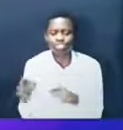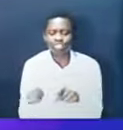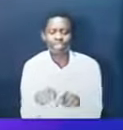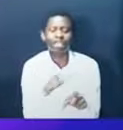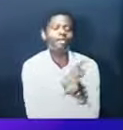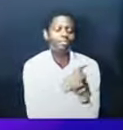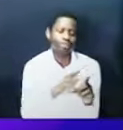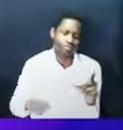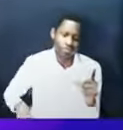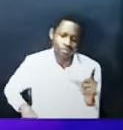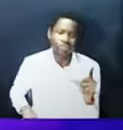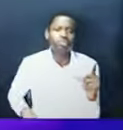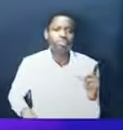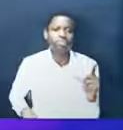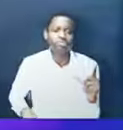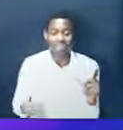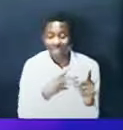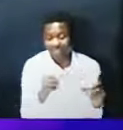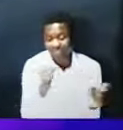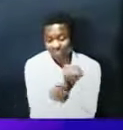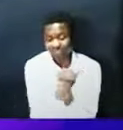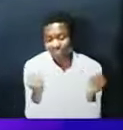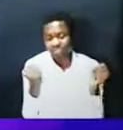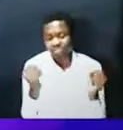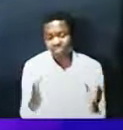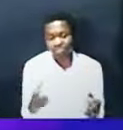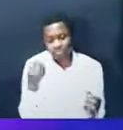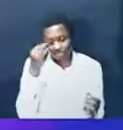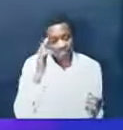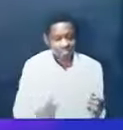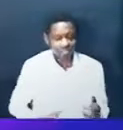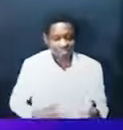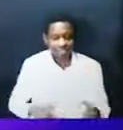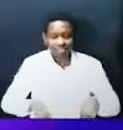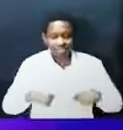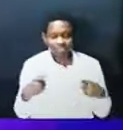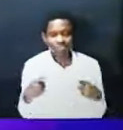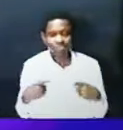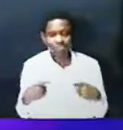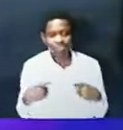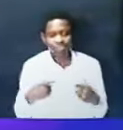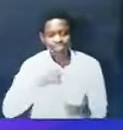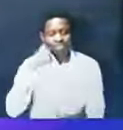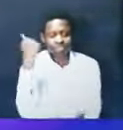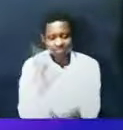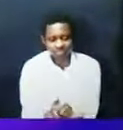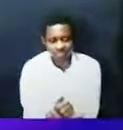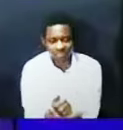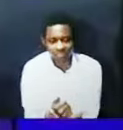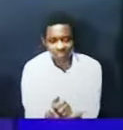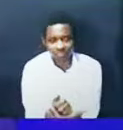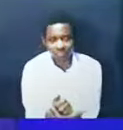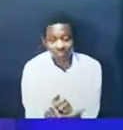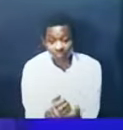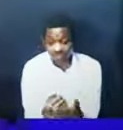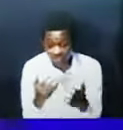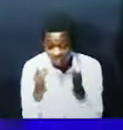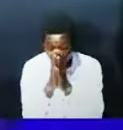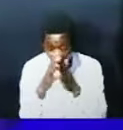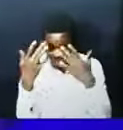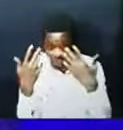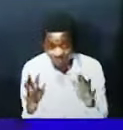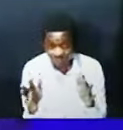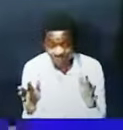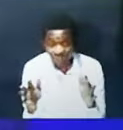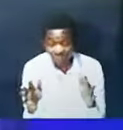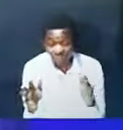me fa Yesu se mi wura. And Savior of my life. Enne me kra ajenkwa. Amen. Amen. If you have prayed this prayer